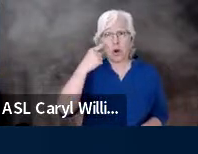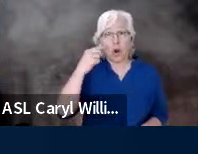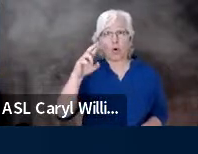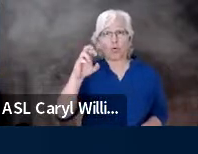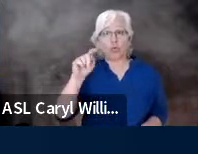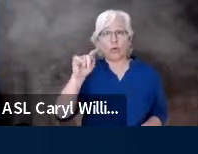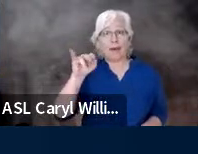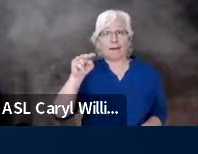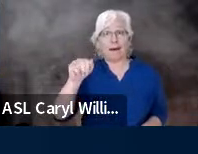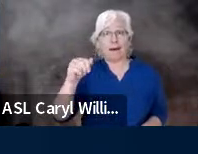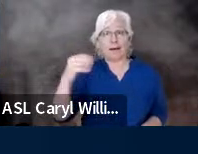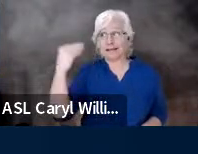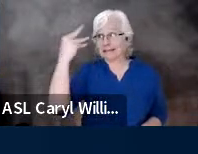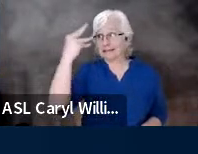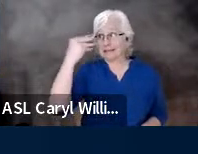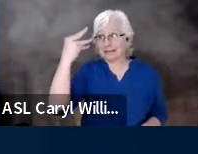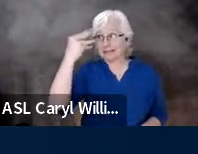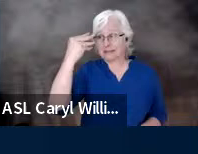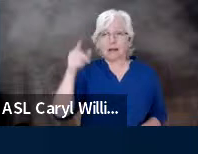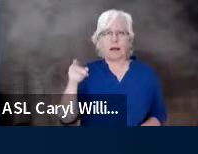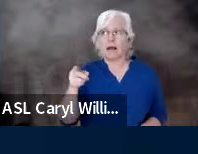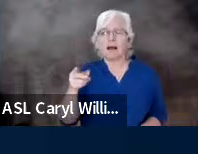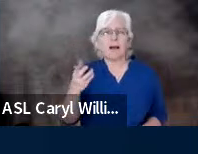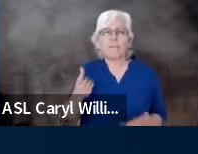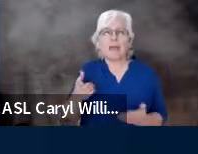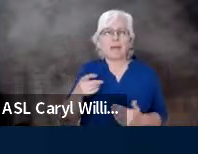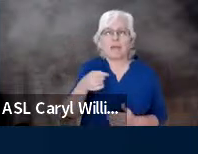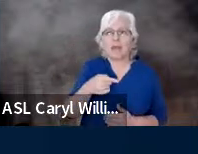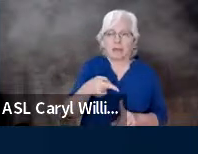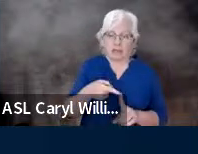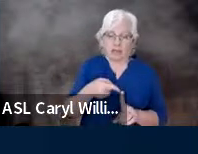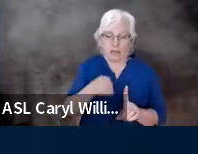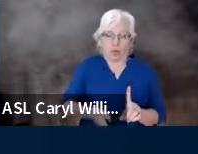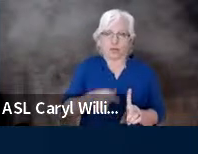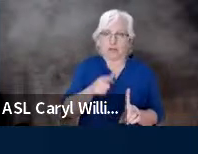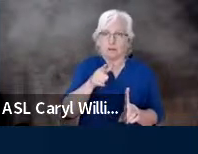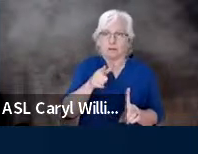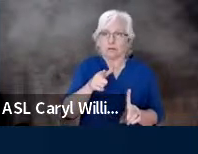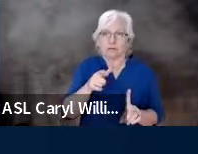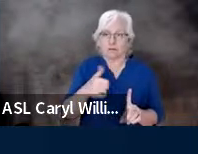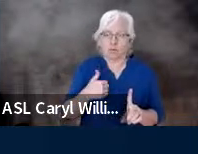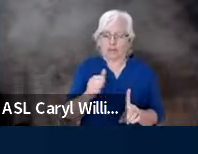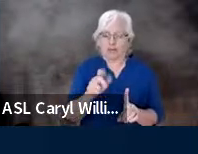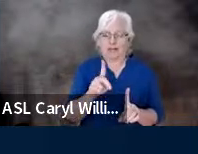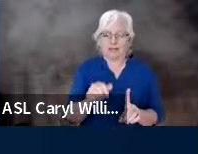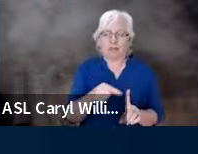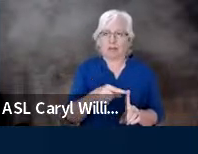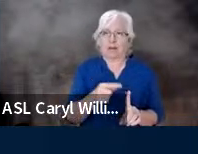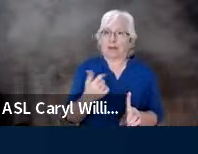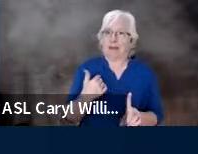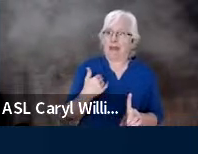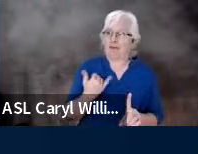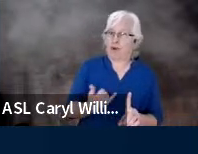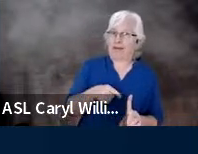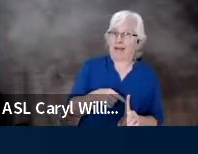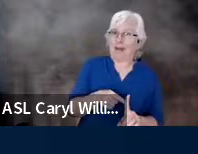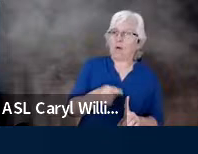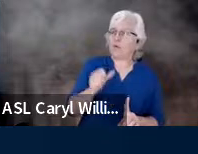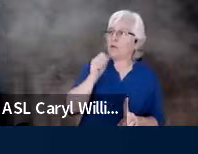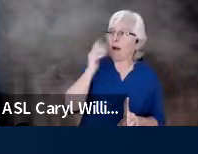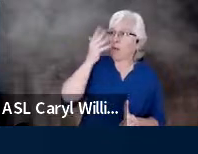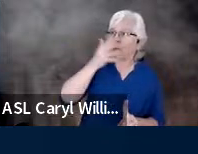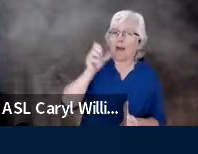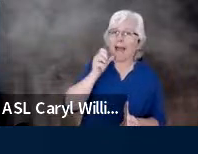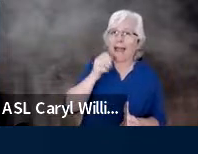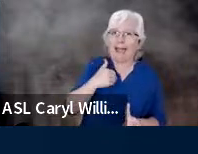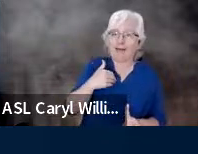Retina might not be something that the individual has at the time that they're interacting with this technology. So